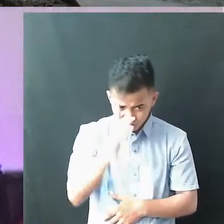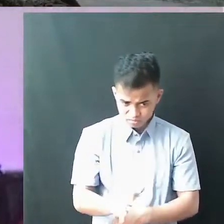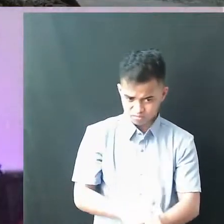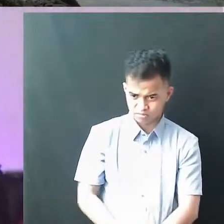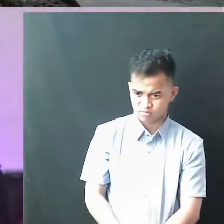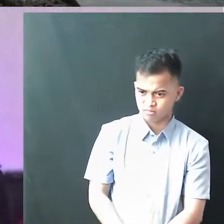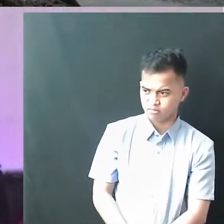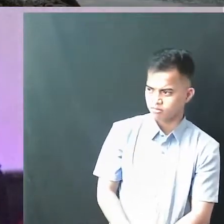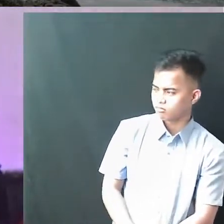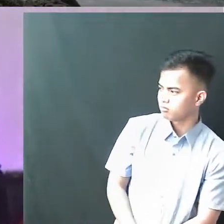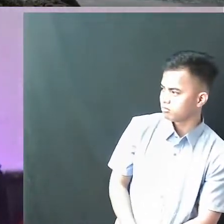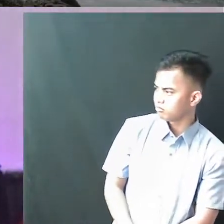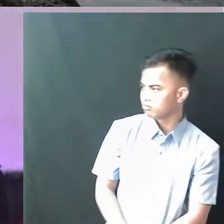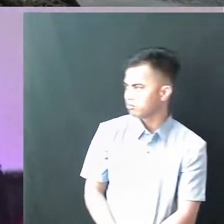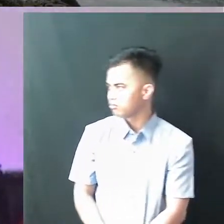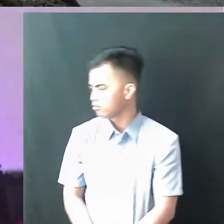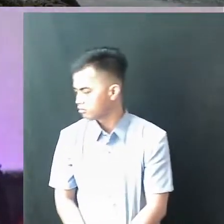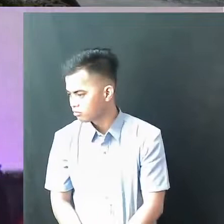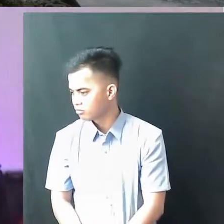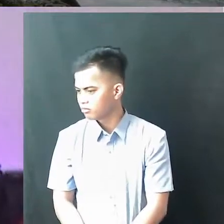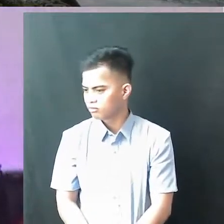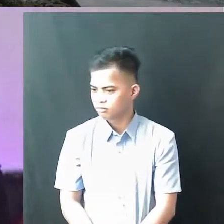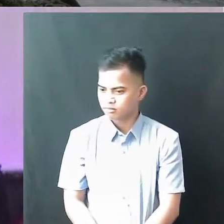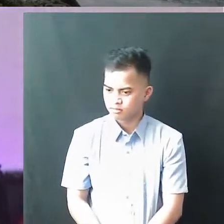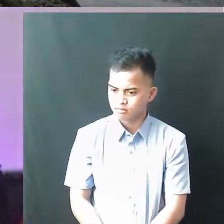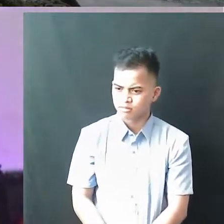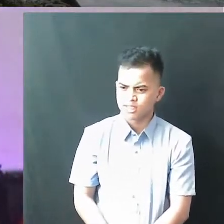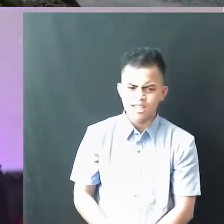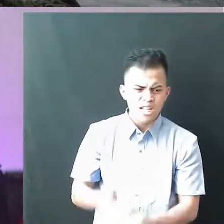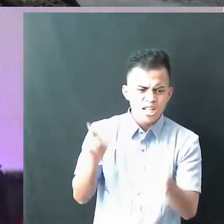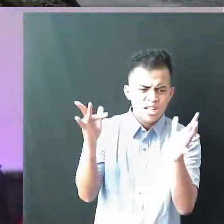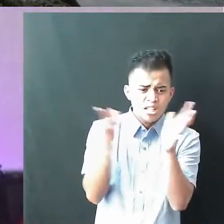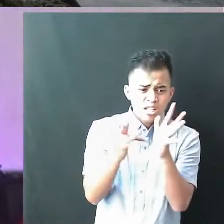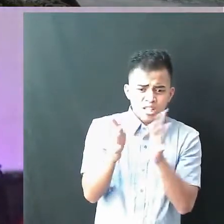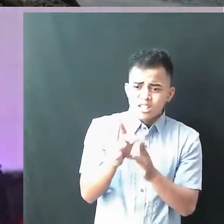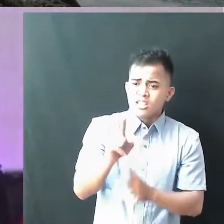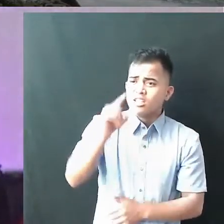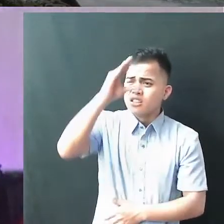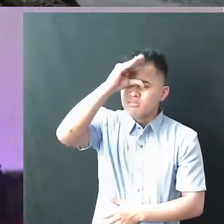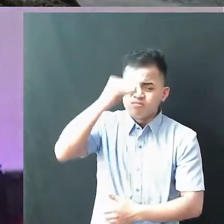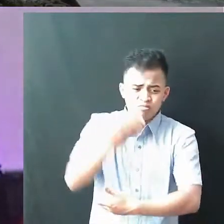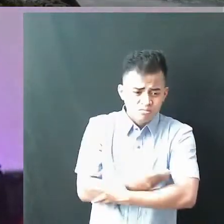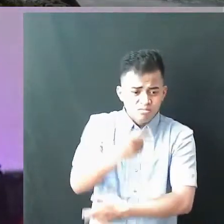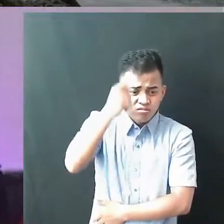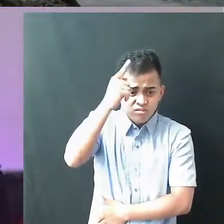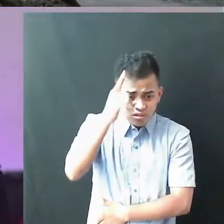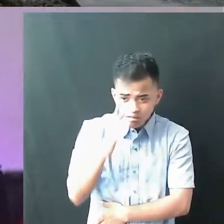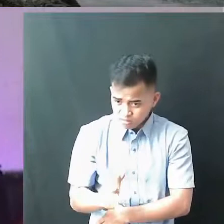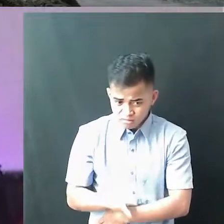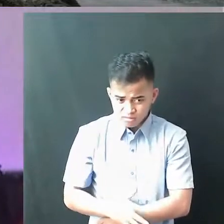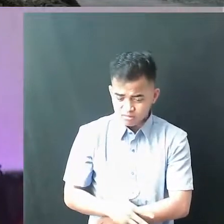that in English, where it's in Cebuano, where it says, Si Jesus ang anak sa Diyos,